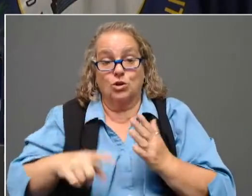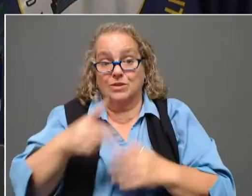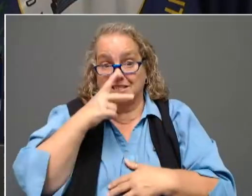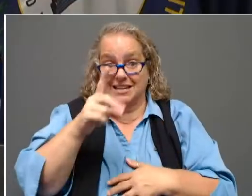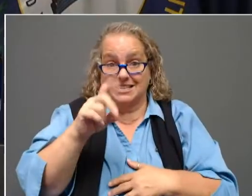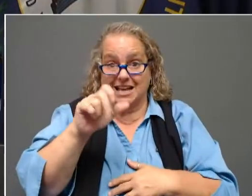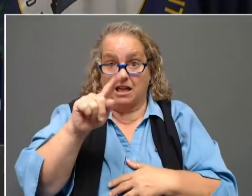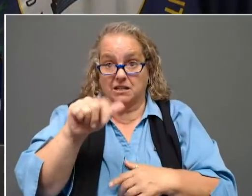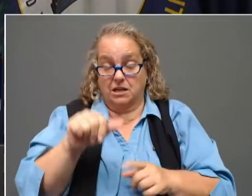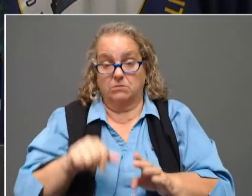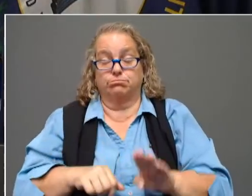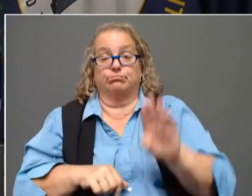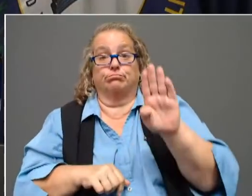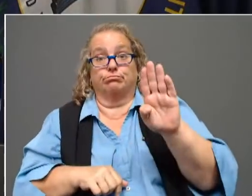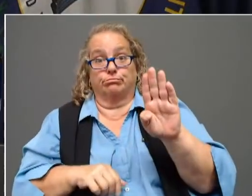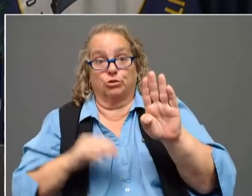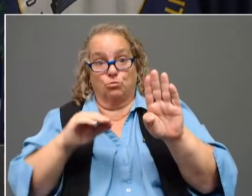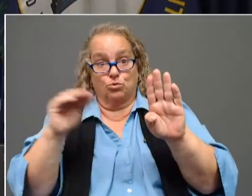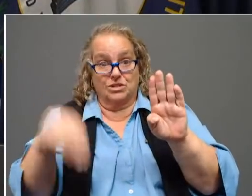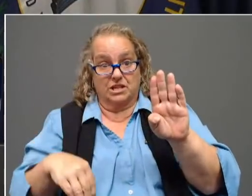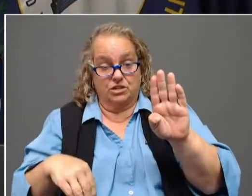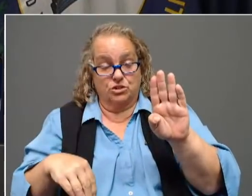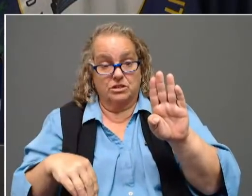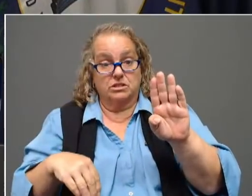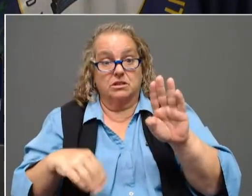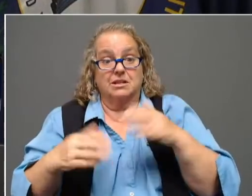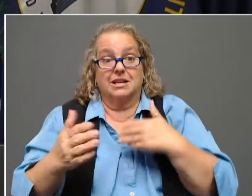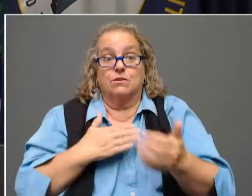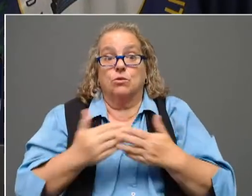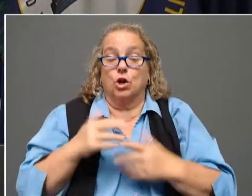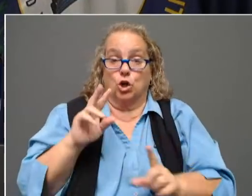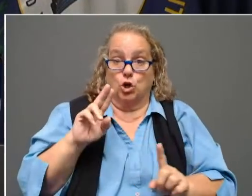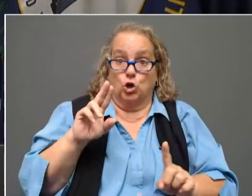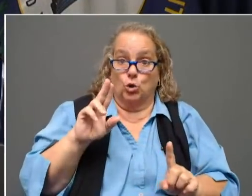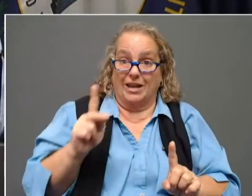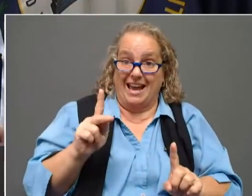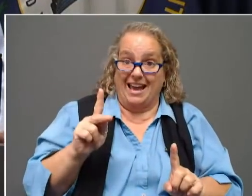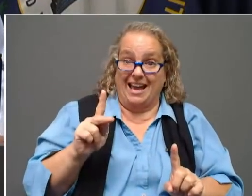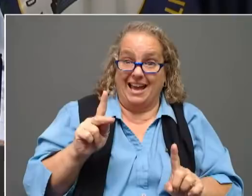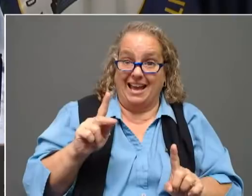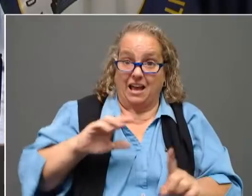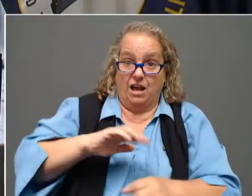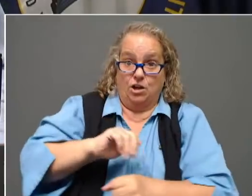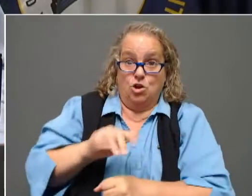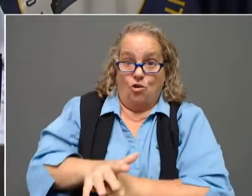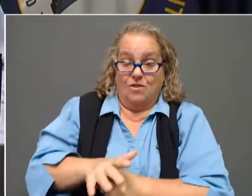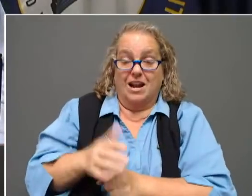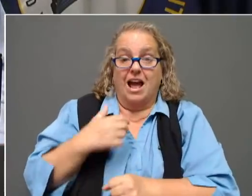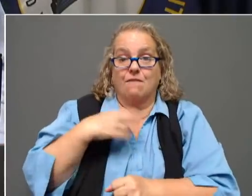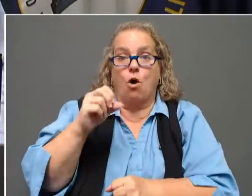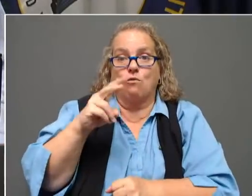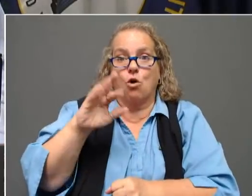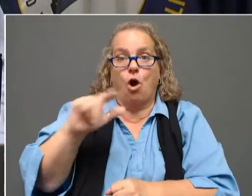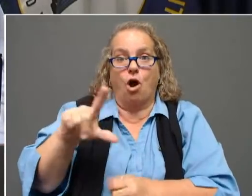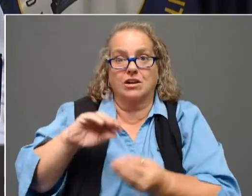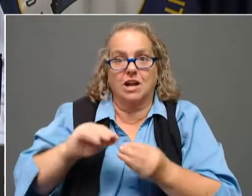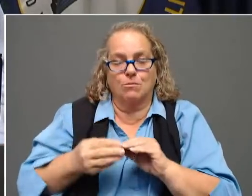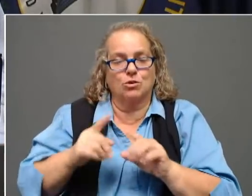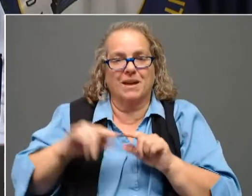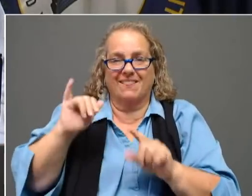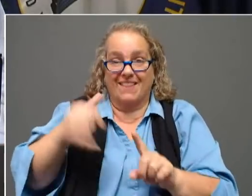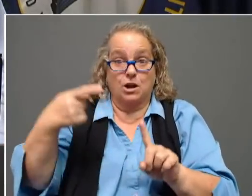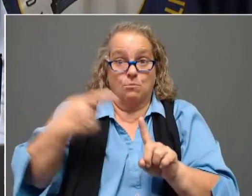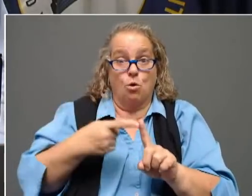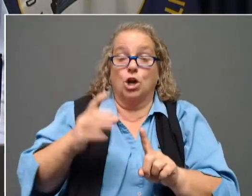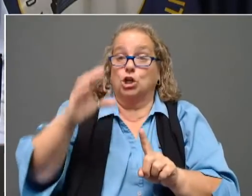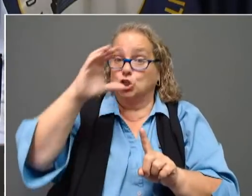very quickly in percentages, even though the UK variant is the one that may have the overall numbers. But at this point, assume that if somebody